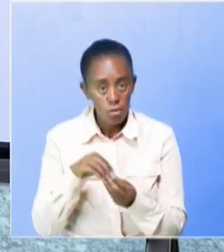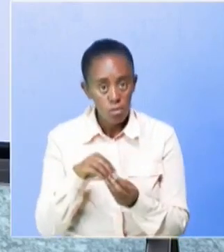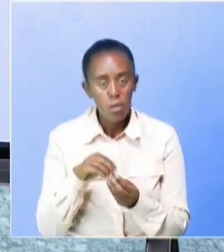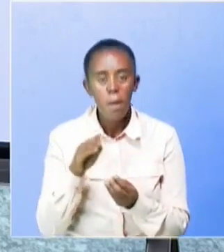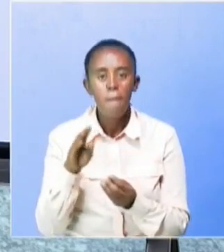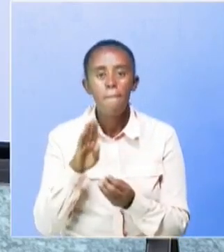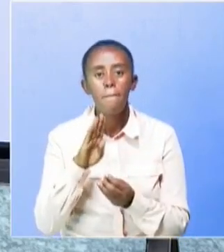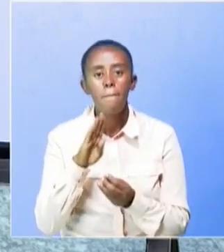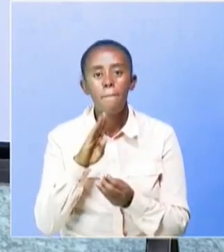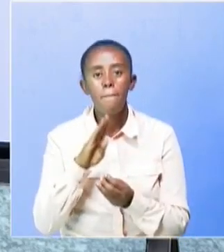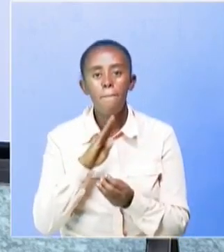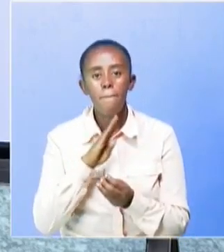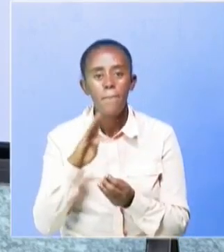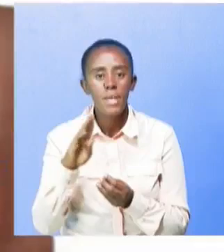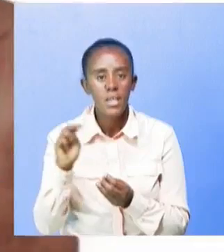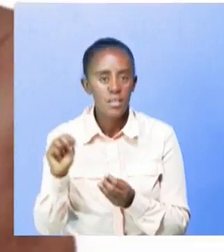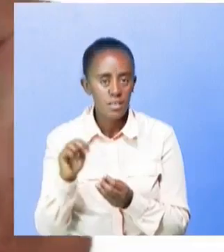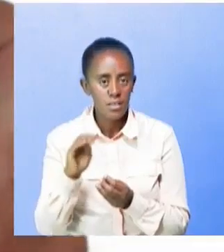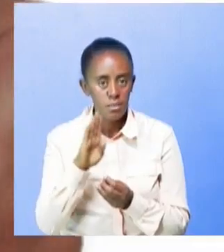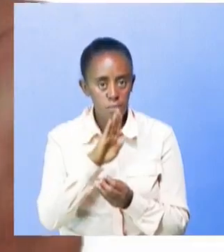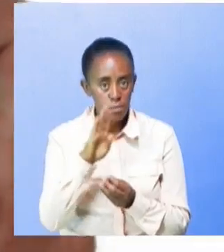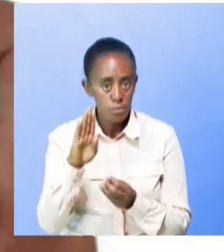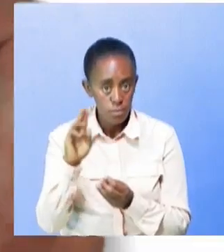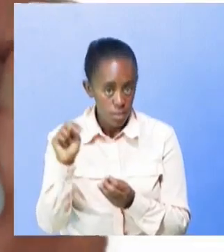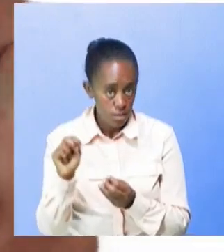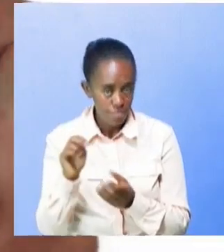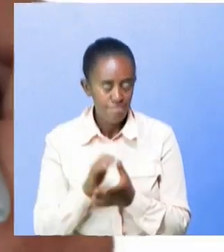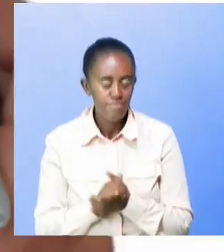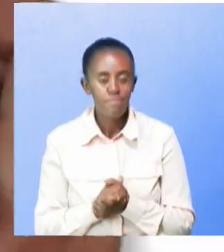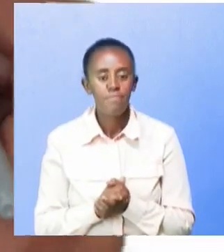been in the middle. They had been